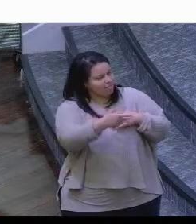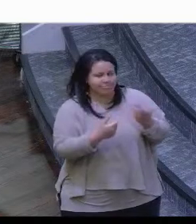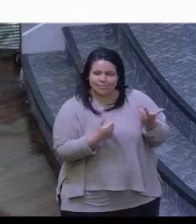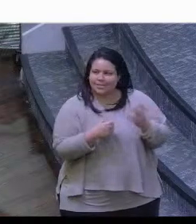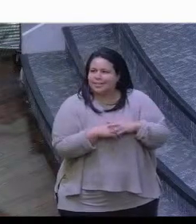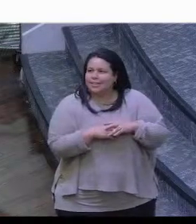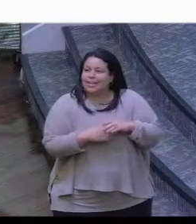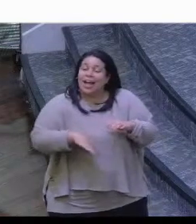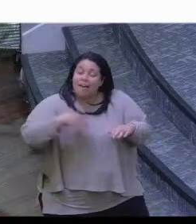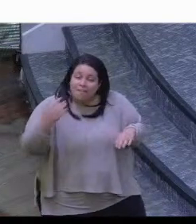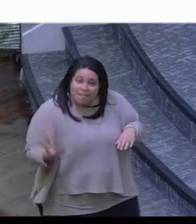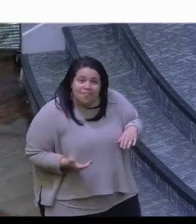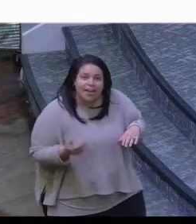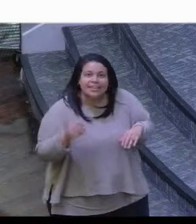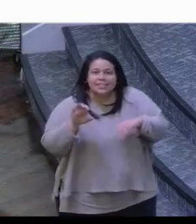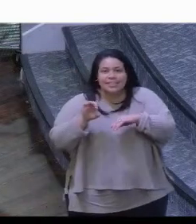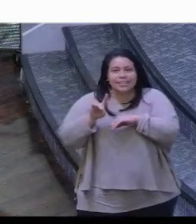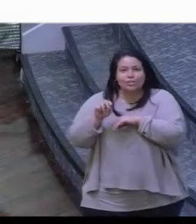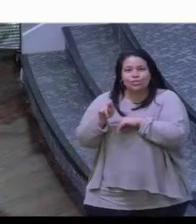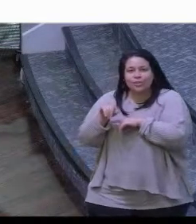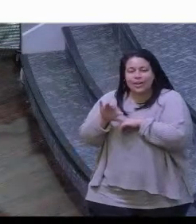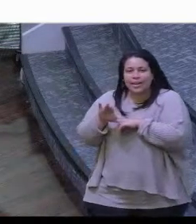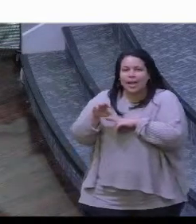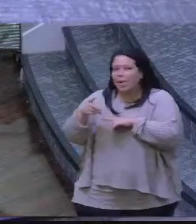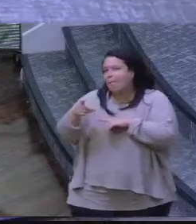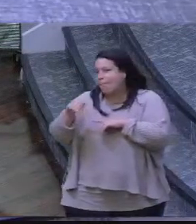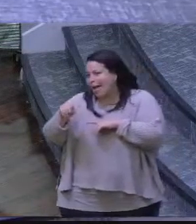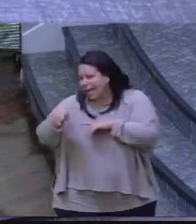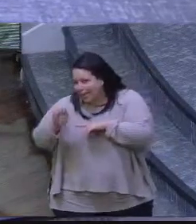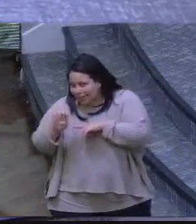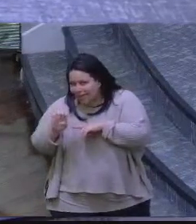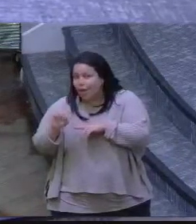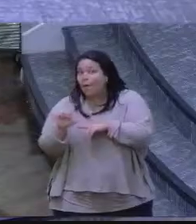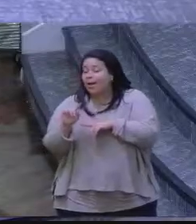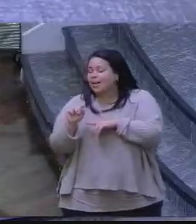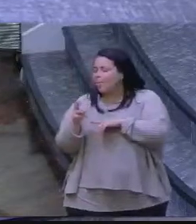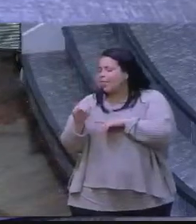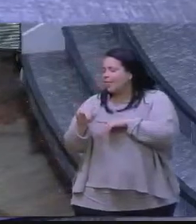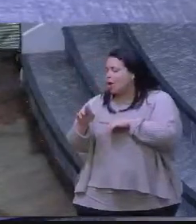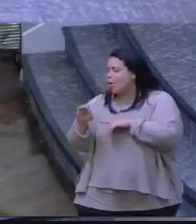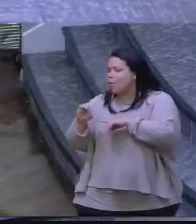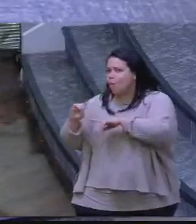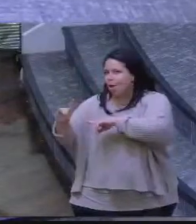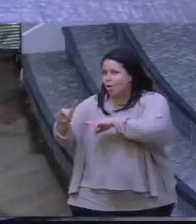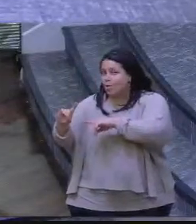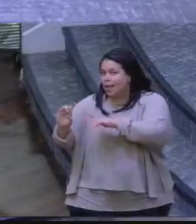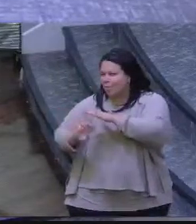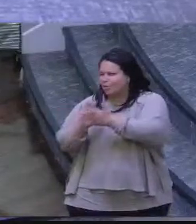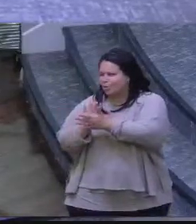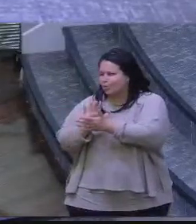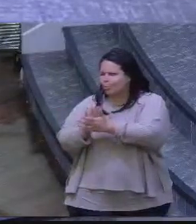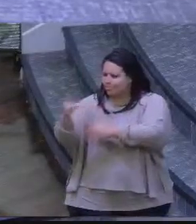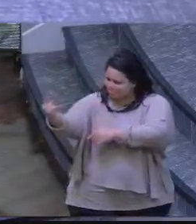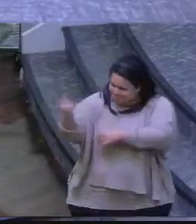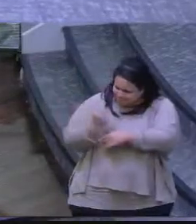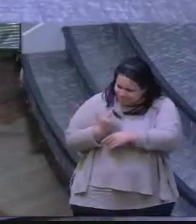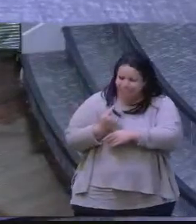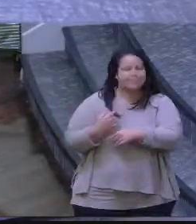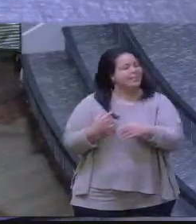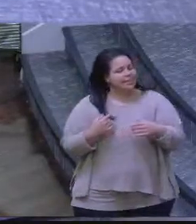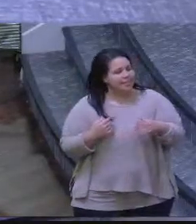to invite Mr. Cedric Payne, principal at Timothy Road Elementary School, to come to the stage. Ms.